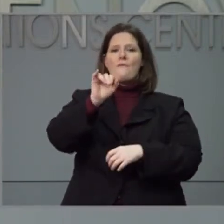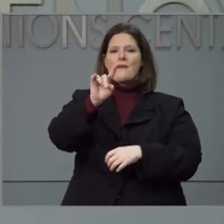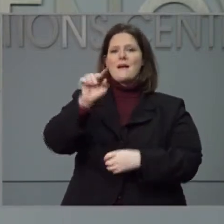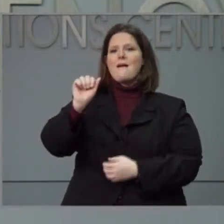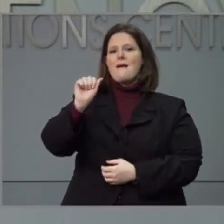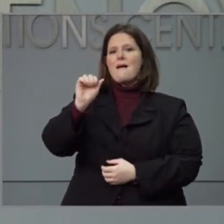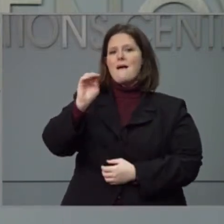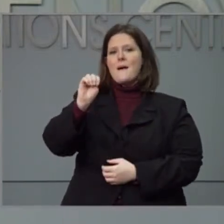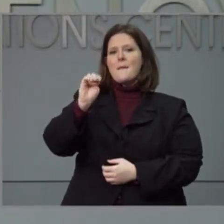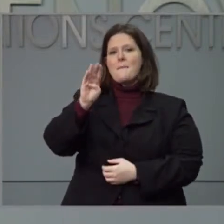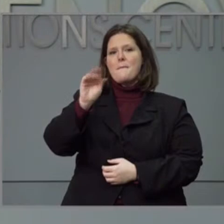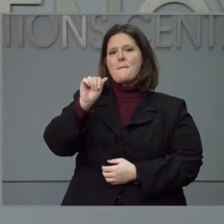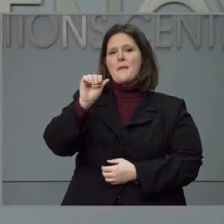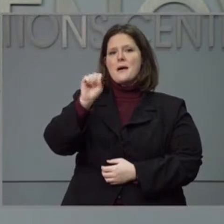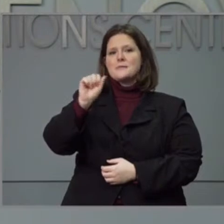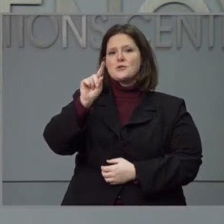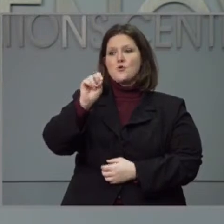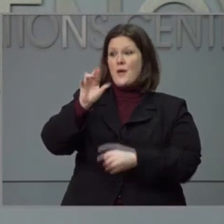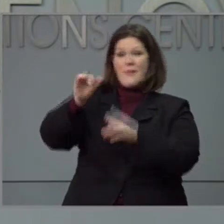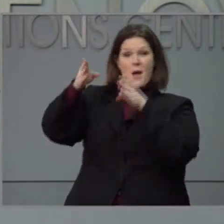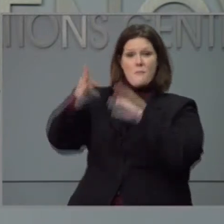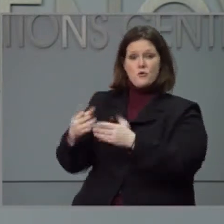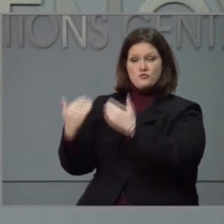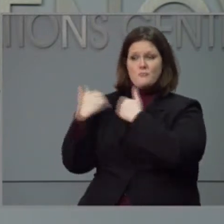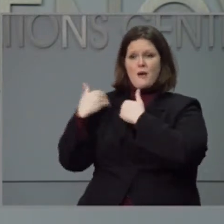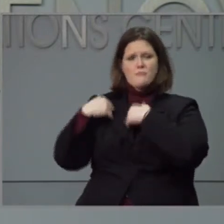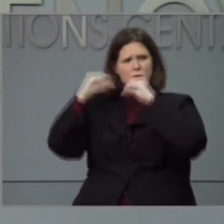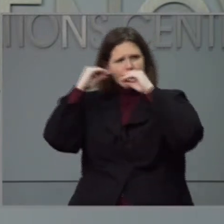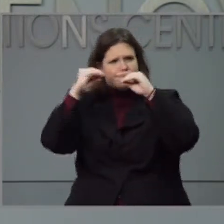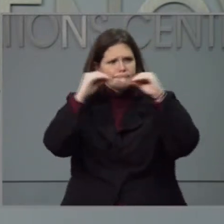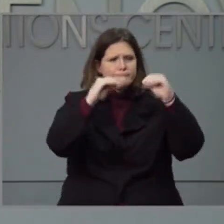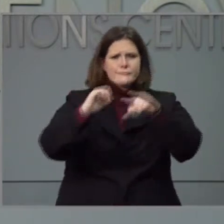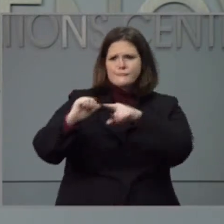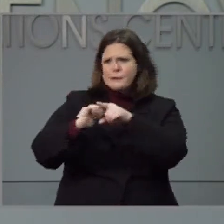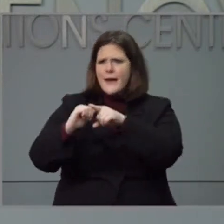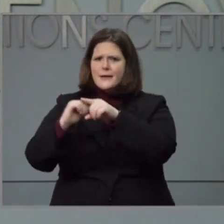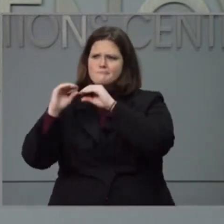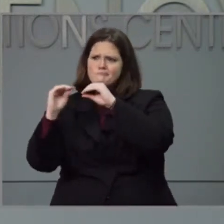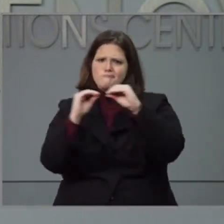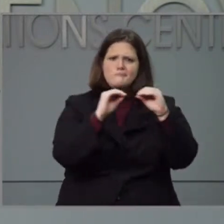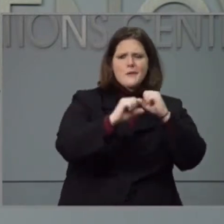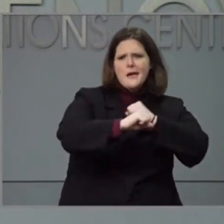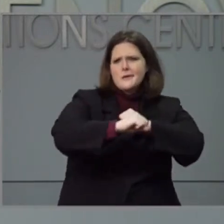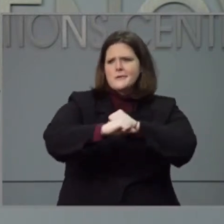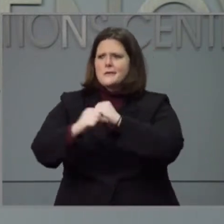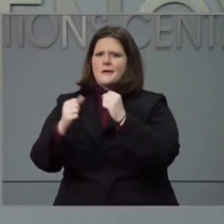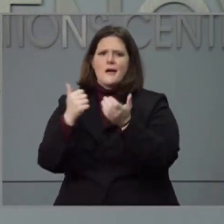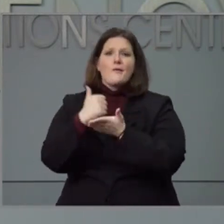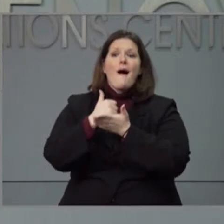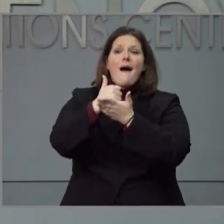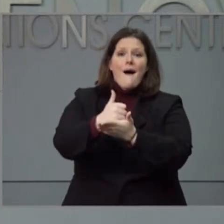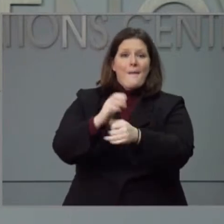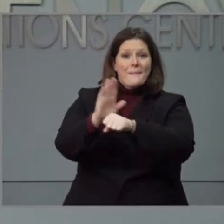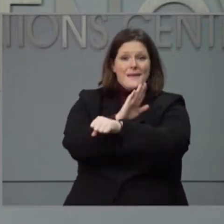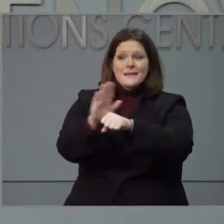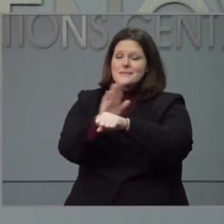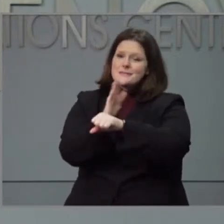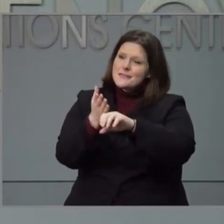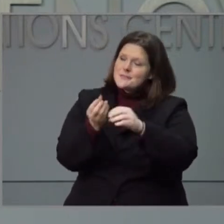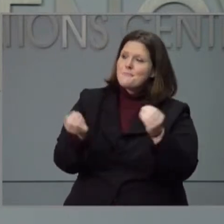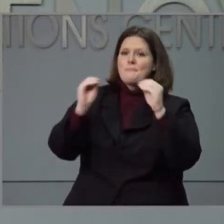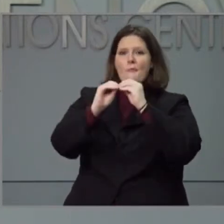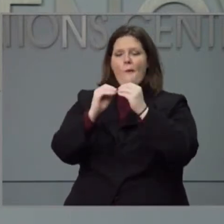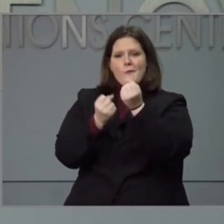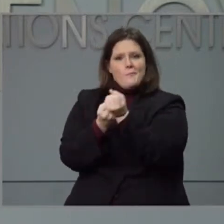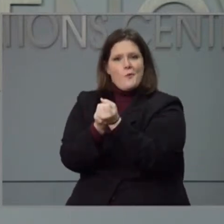with their businesses, doing trainings, doing education and outreach to help businesses who want to comply, but may need a little bit